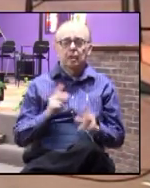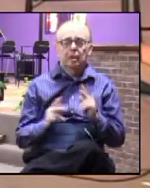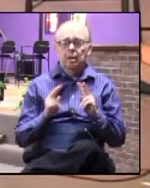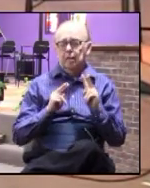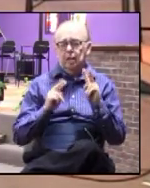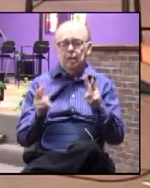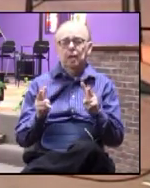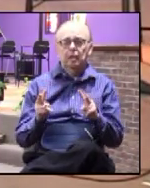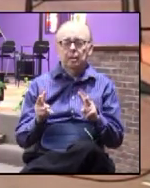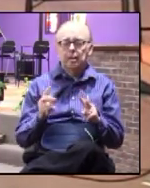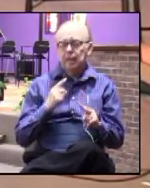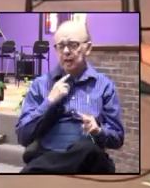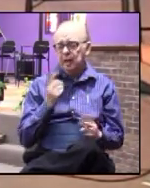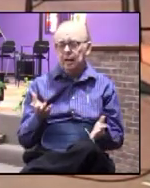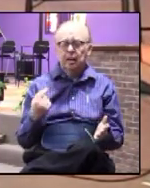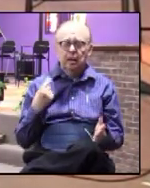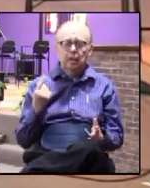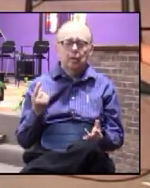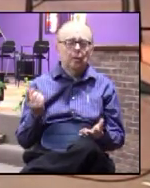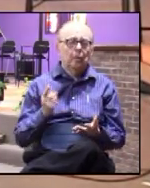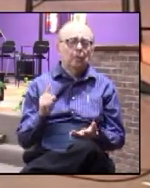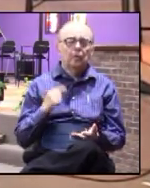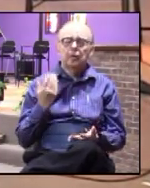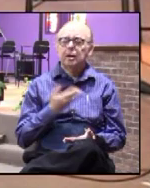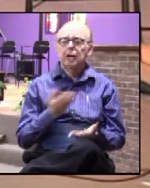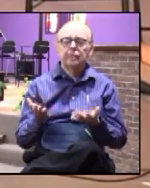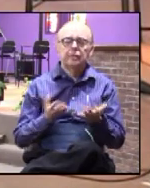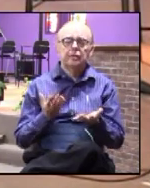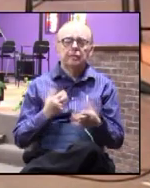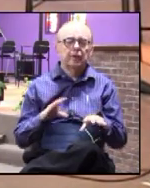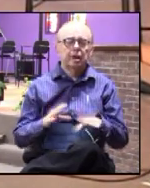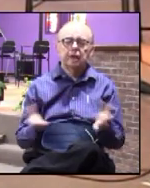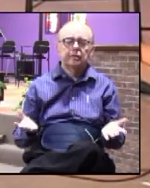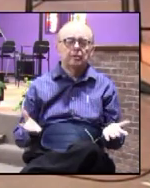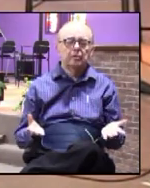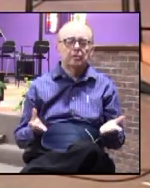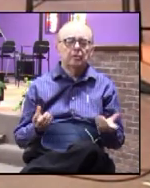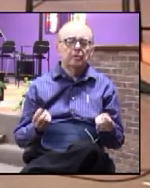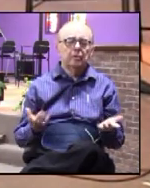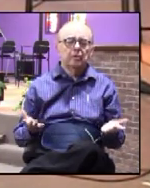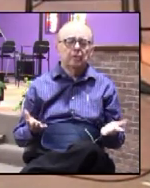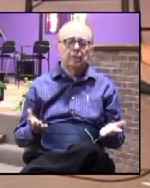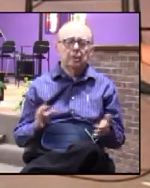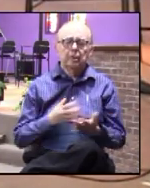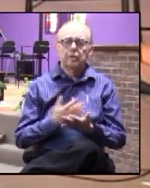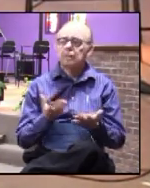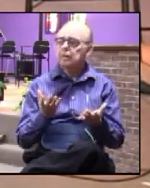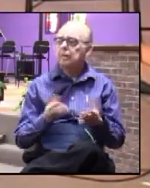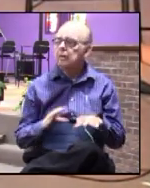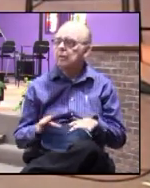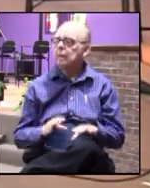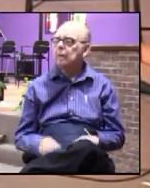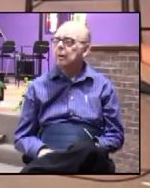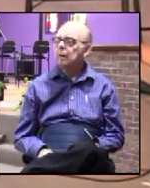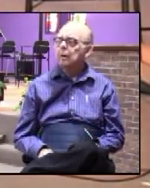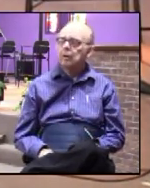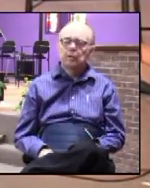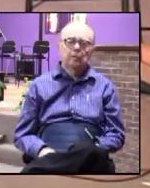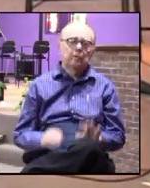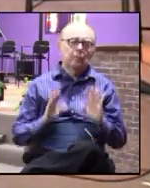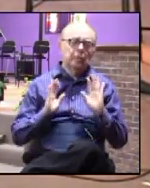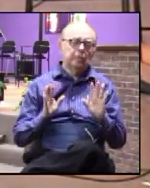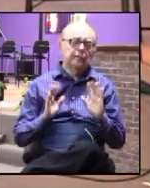looking to say, okay, where can I serve? What can I do? All of these things that you're trying to do. And great and